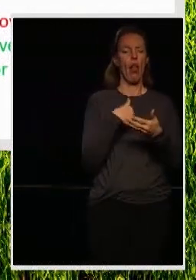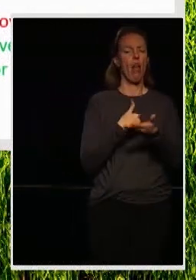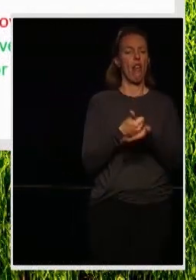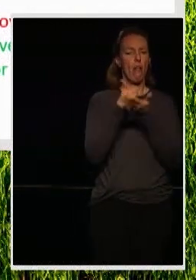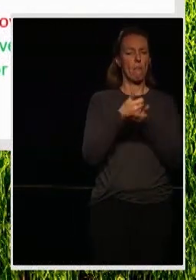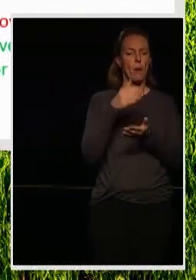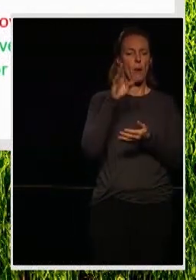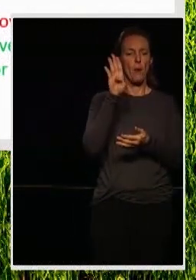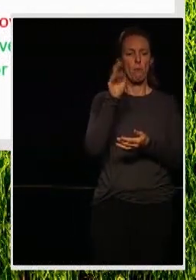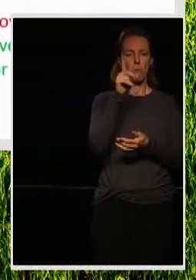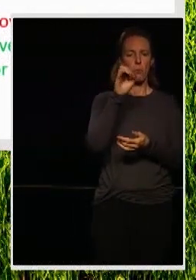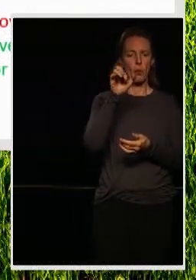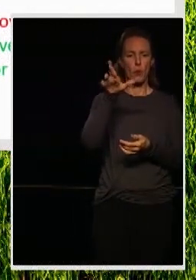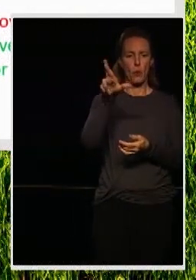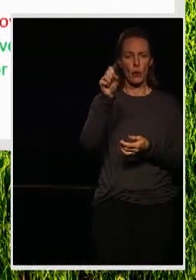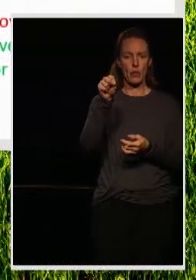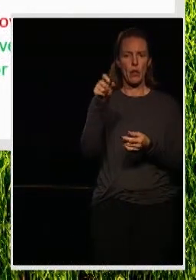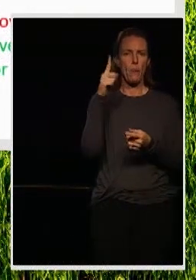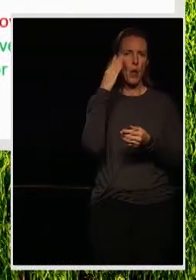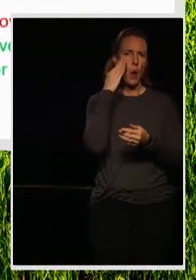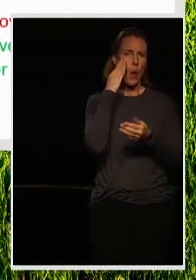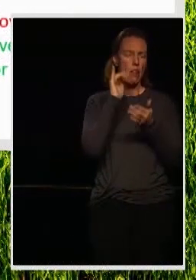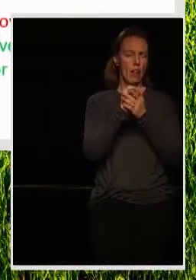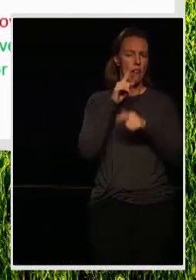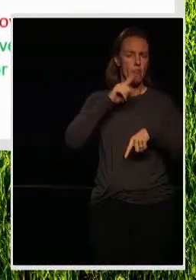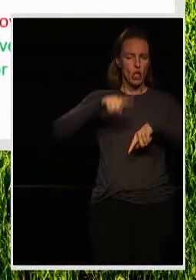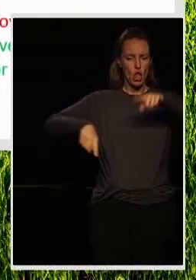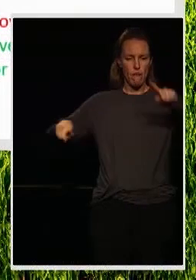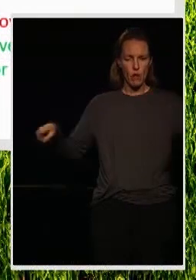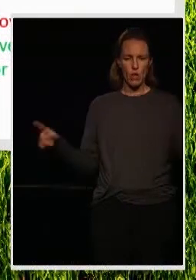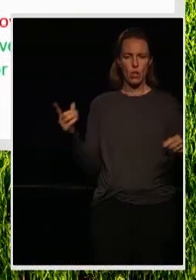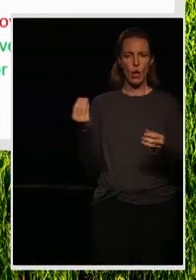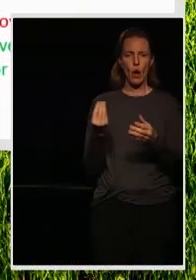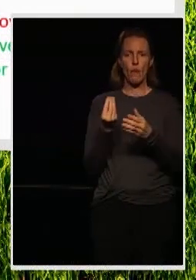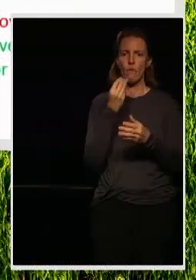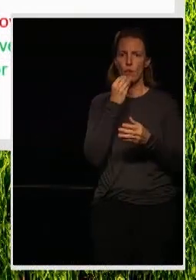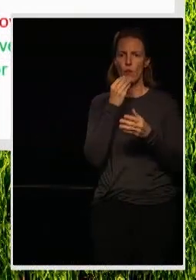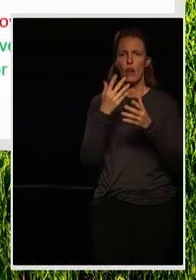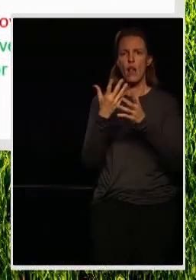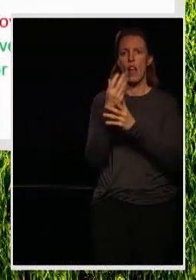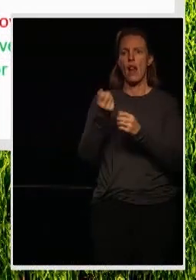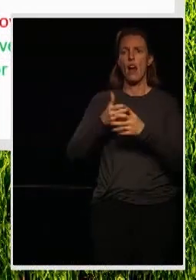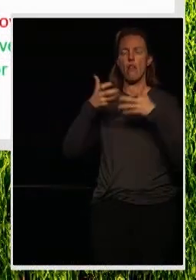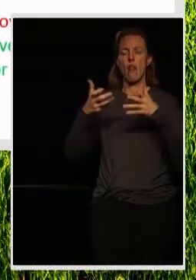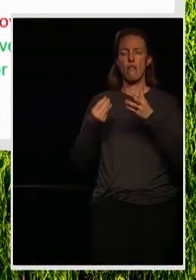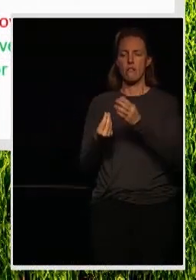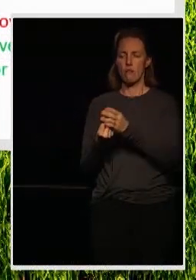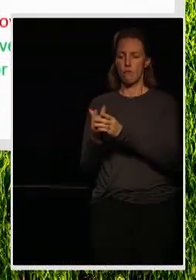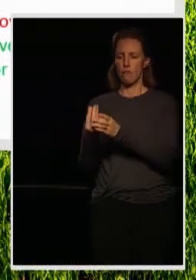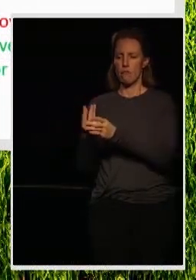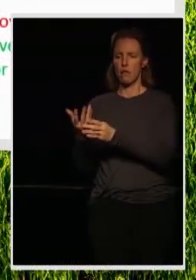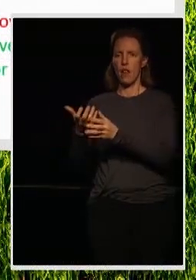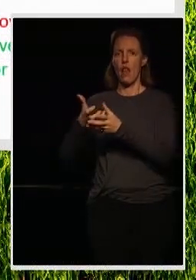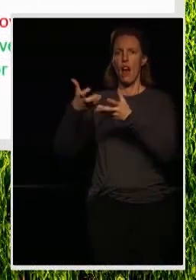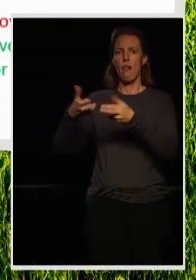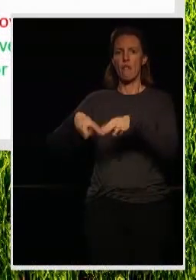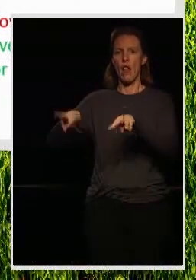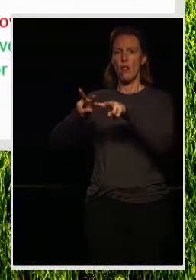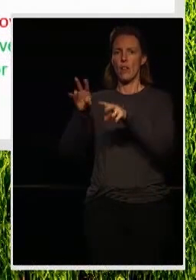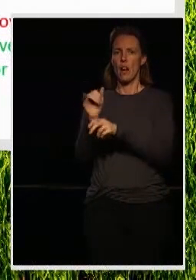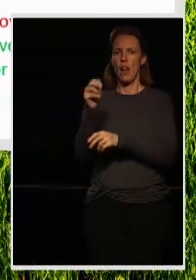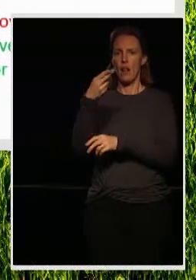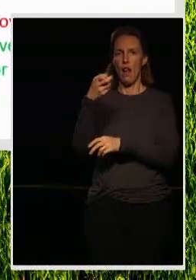that New York has a diverse crops and also a lot of the high-value emerging production systems like hops